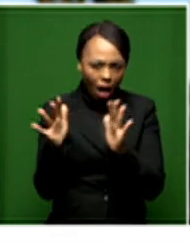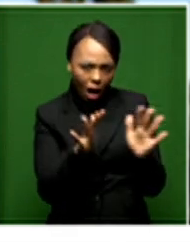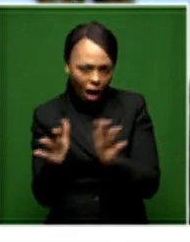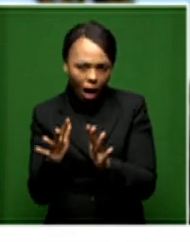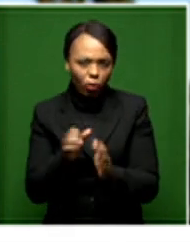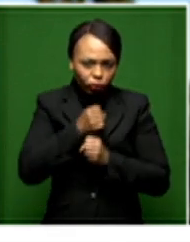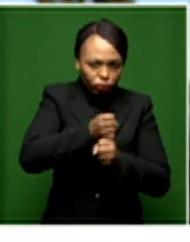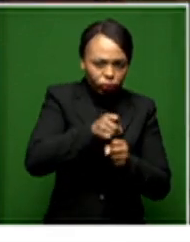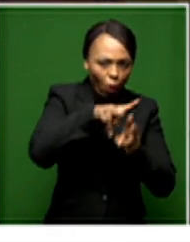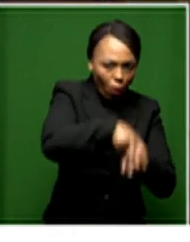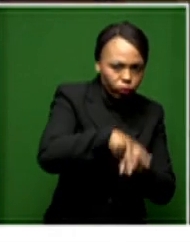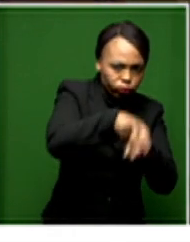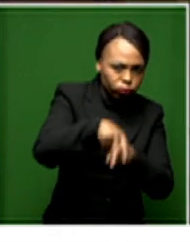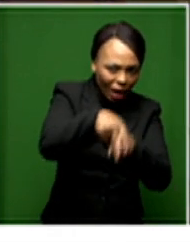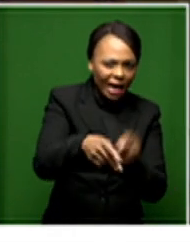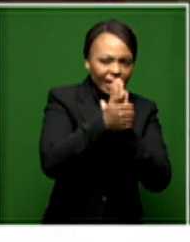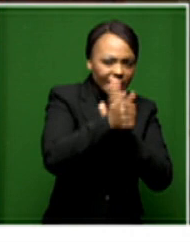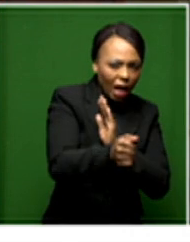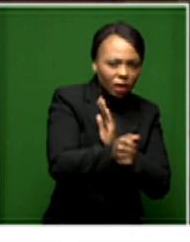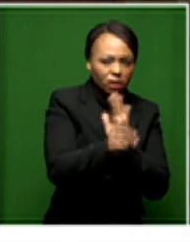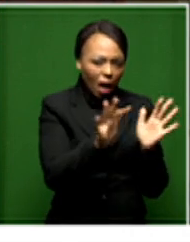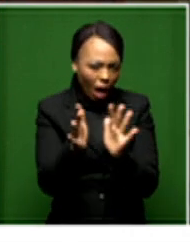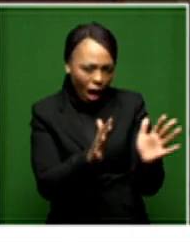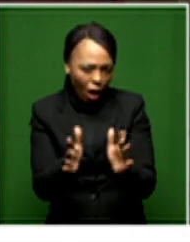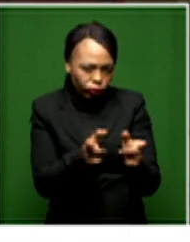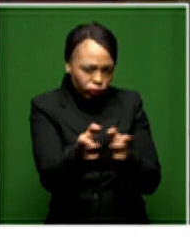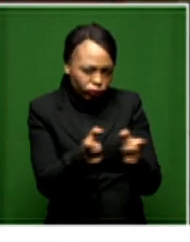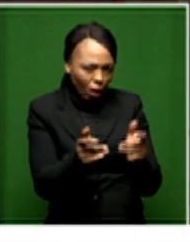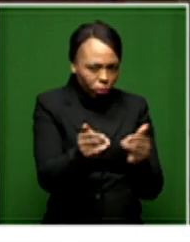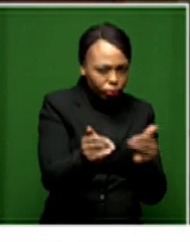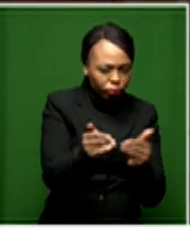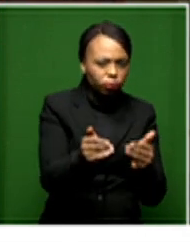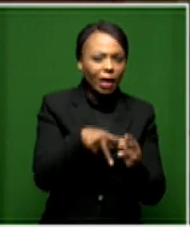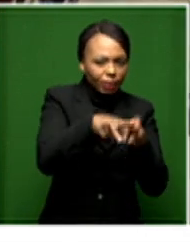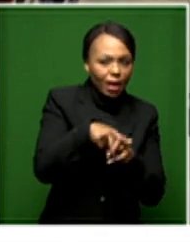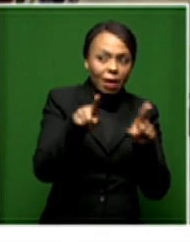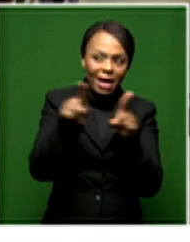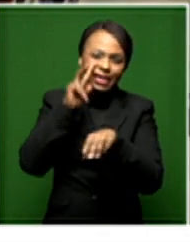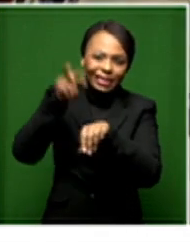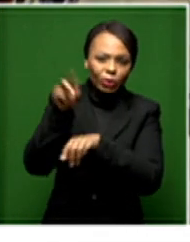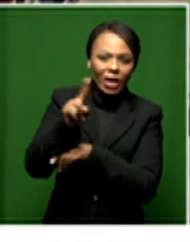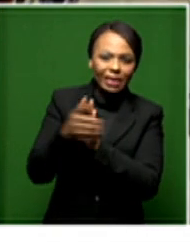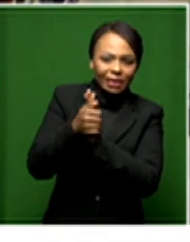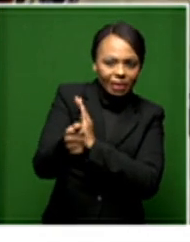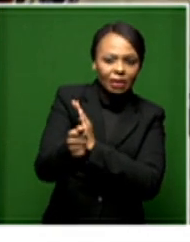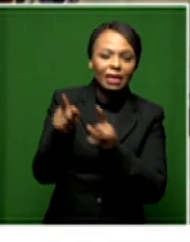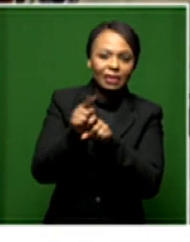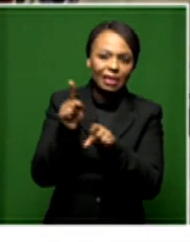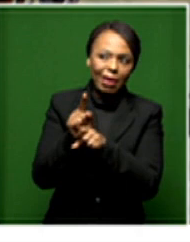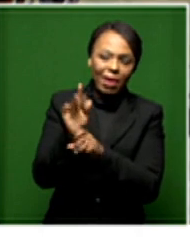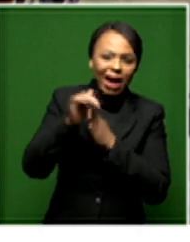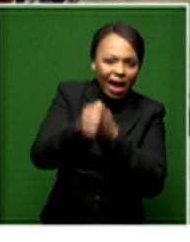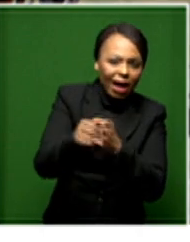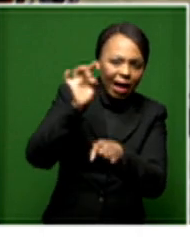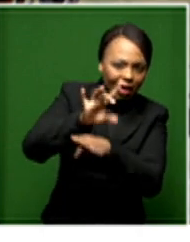on horses, learn the skills that they need to, and with the guidance and the help of experienced polo coaches in the school,